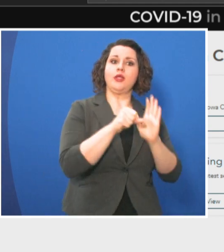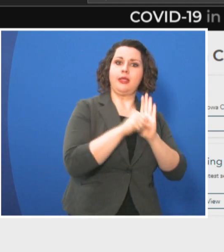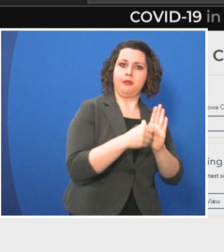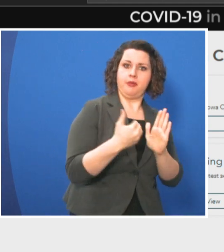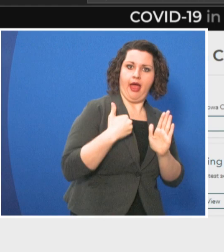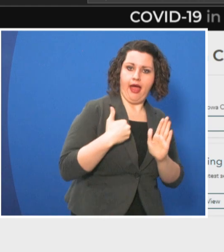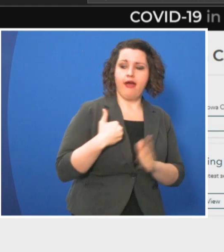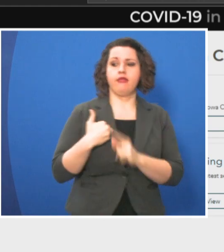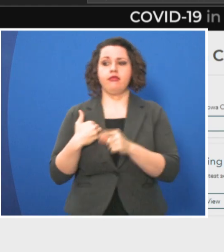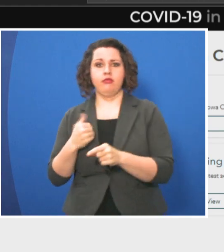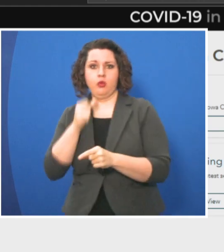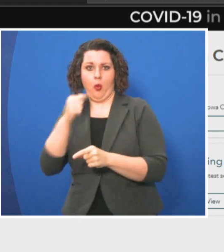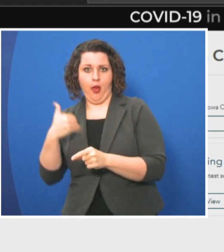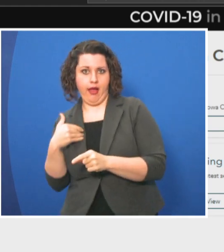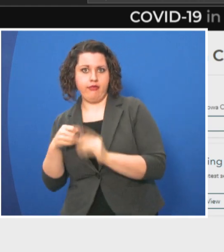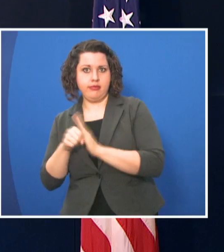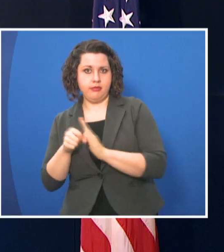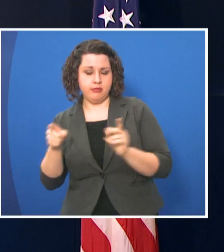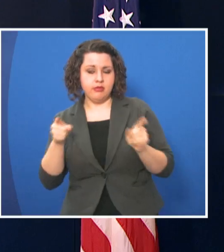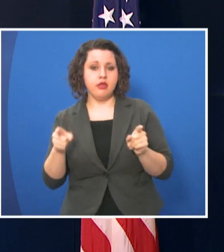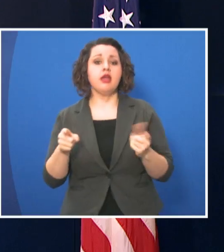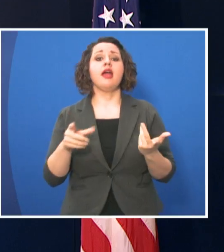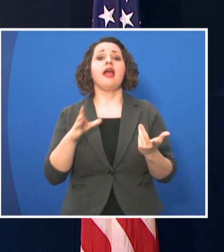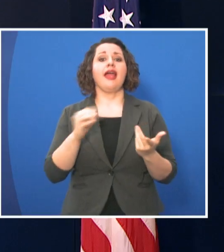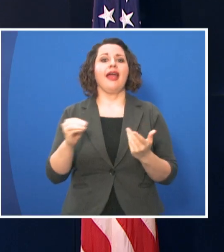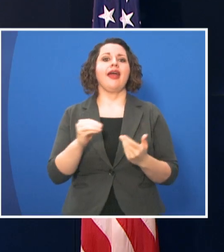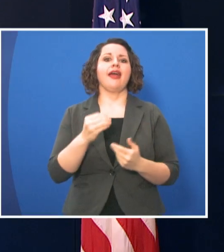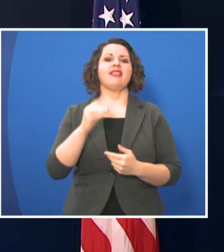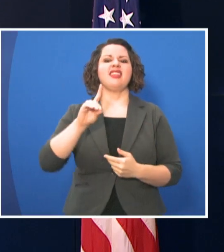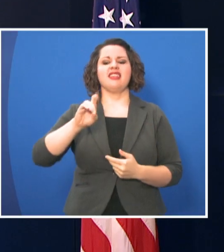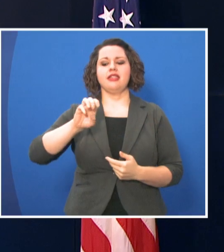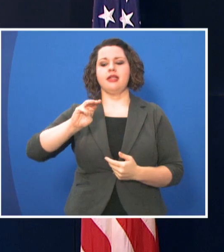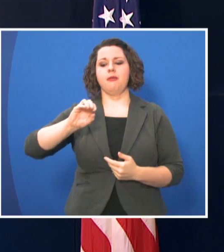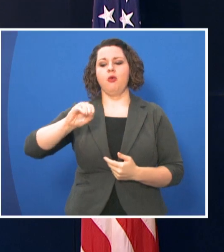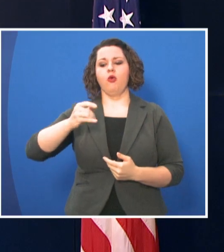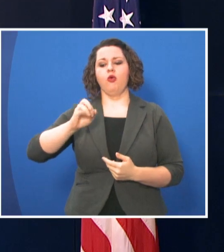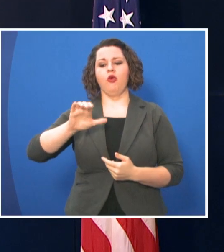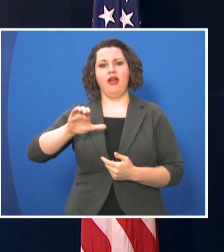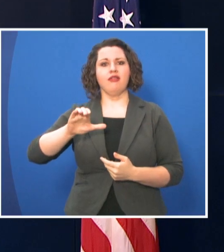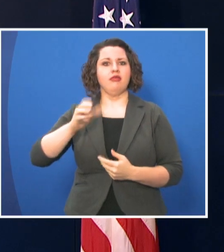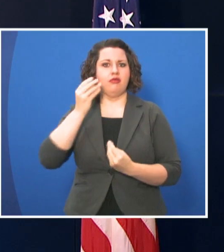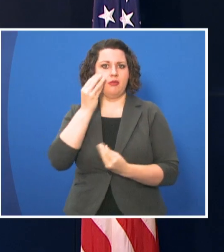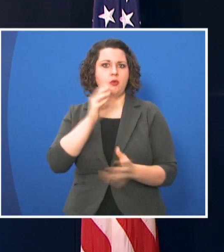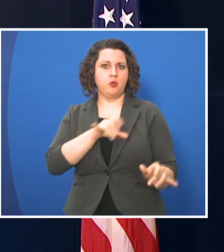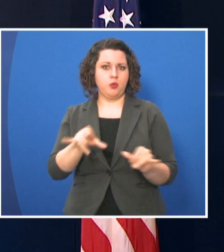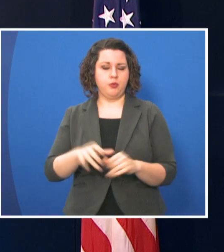are also provided, as is demographic information.